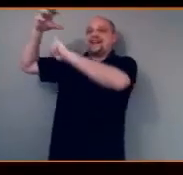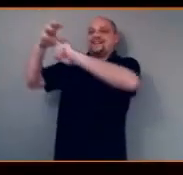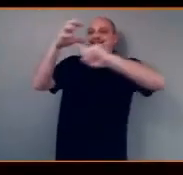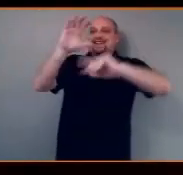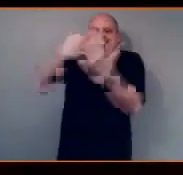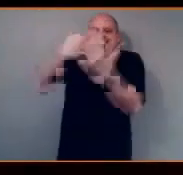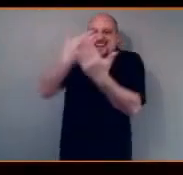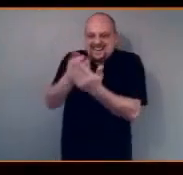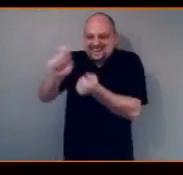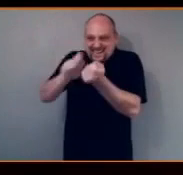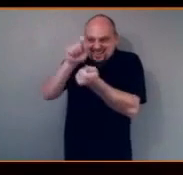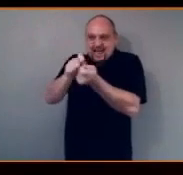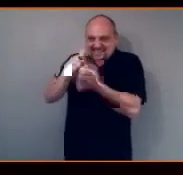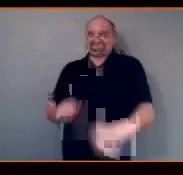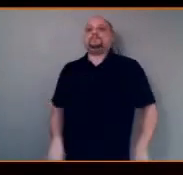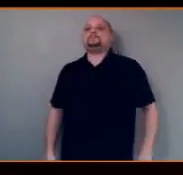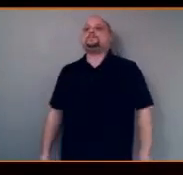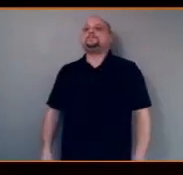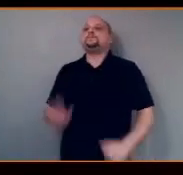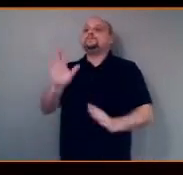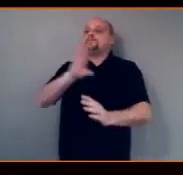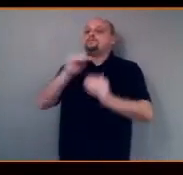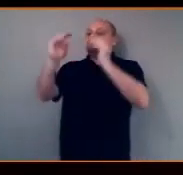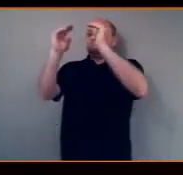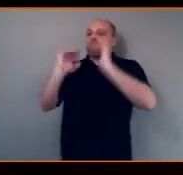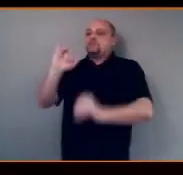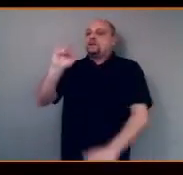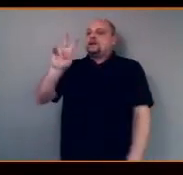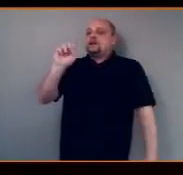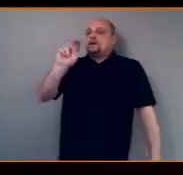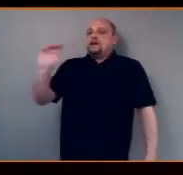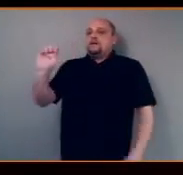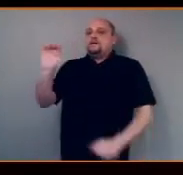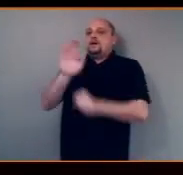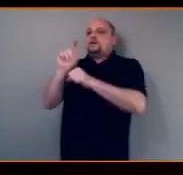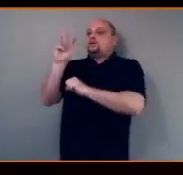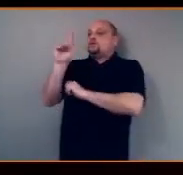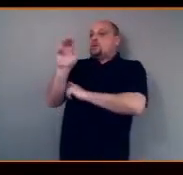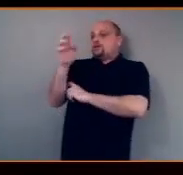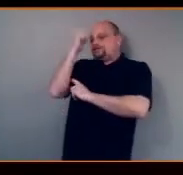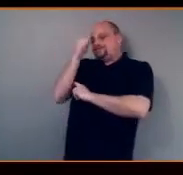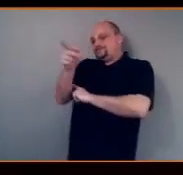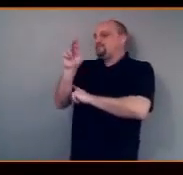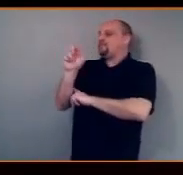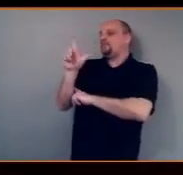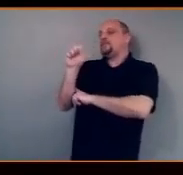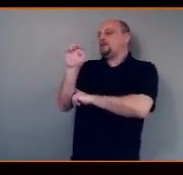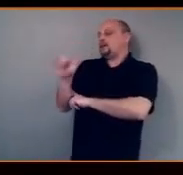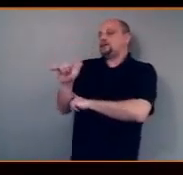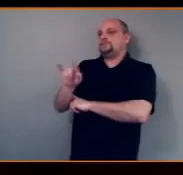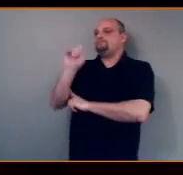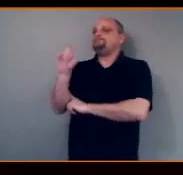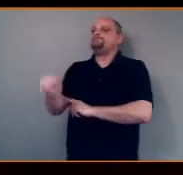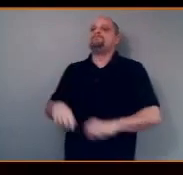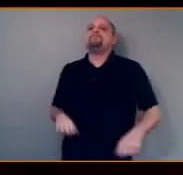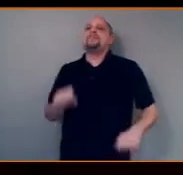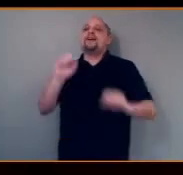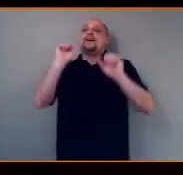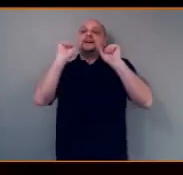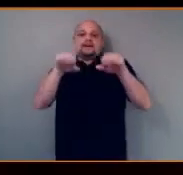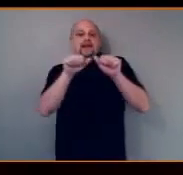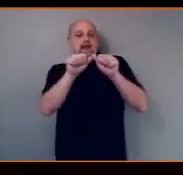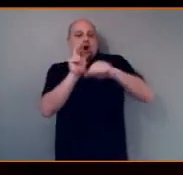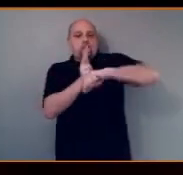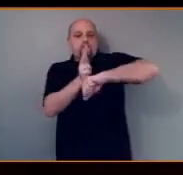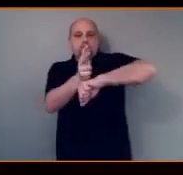Fantastic. Awesome. The next question is from Yvonne on Twitter, and it's for Kelsey. Does Perseverance have a way to measure the density of